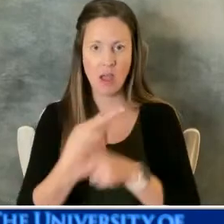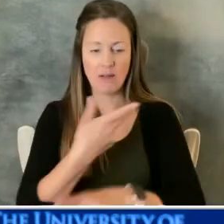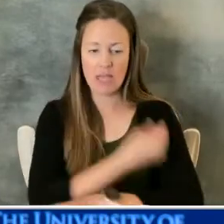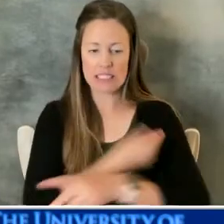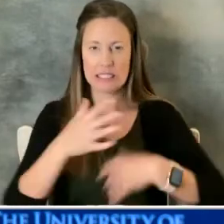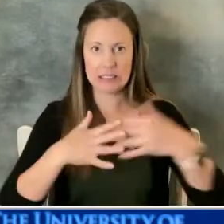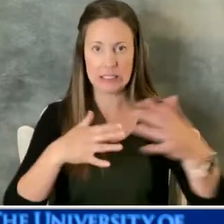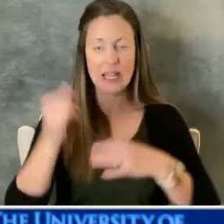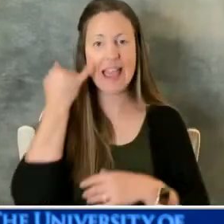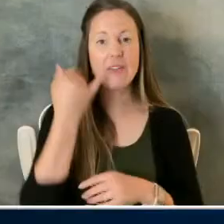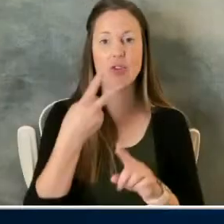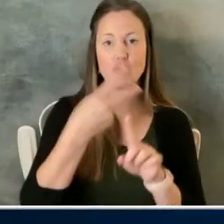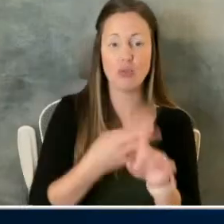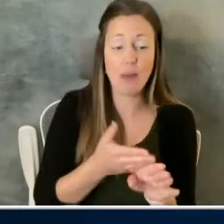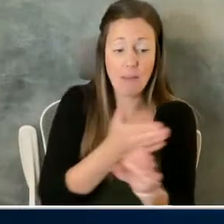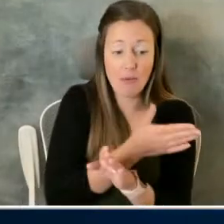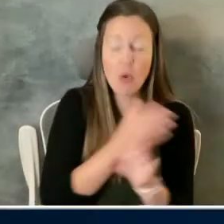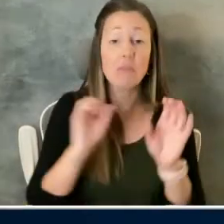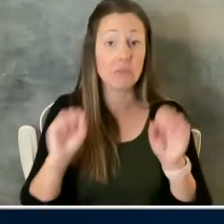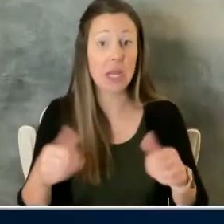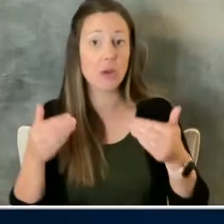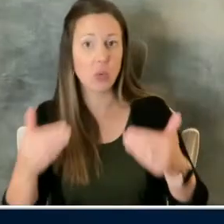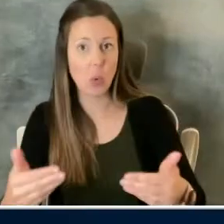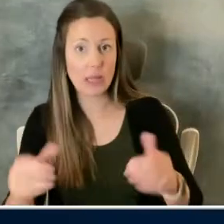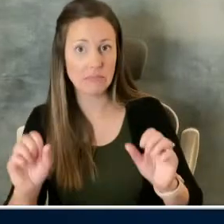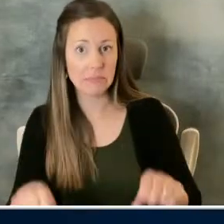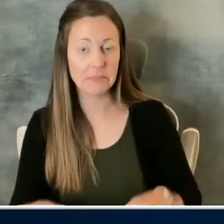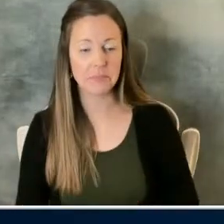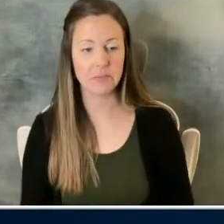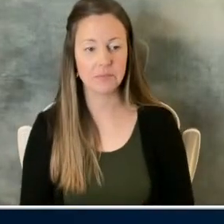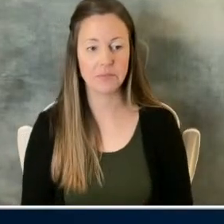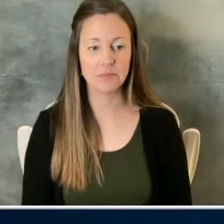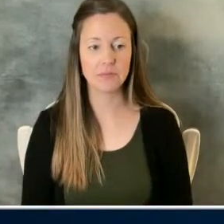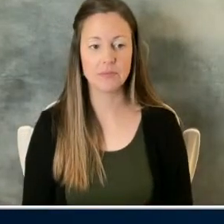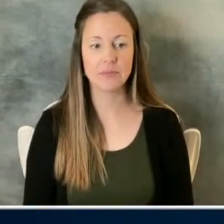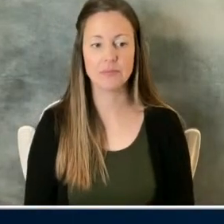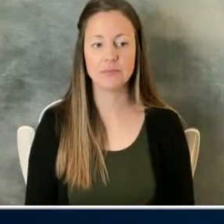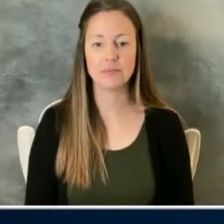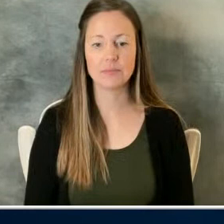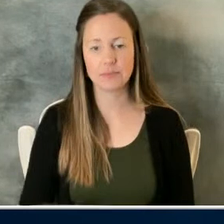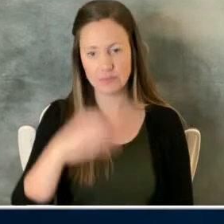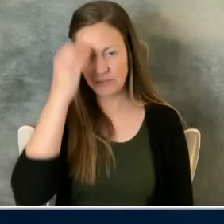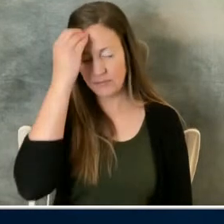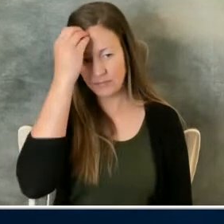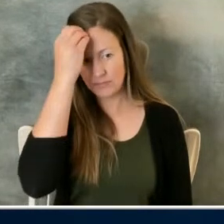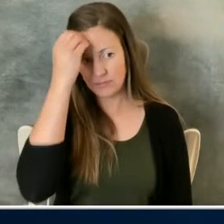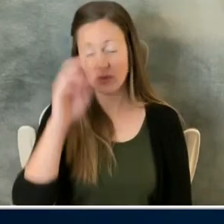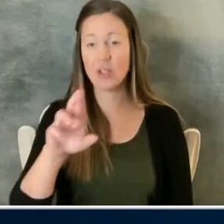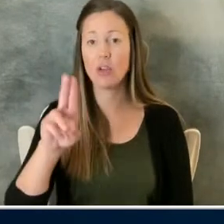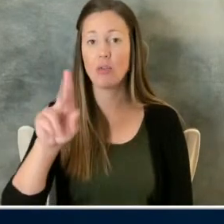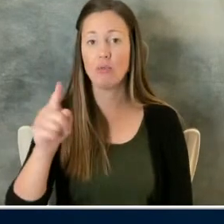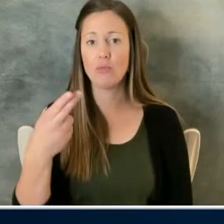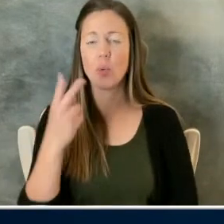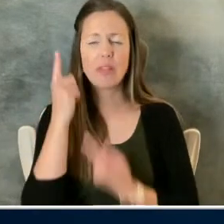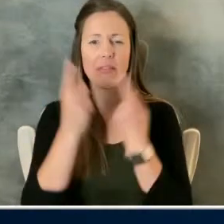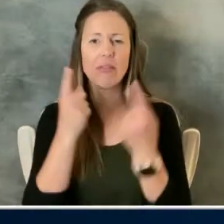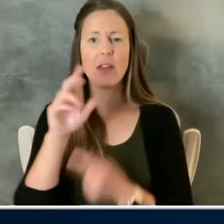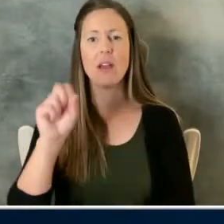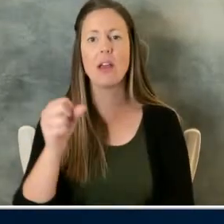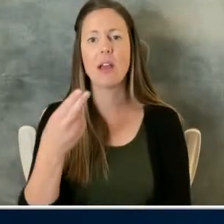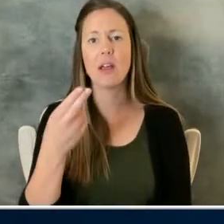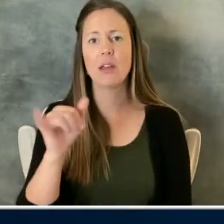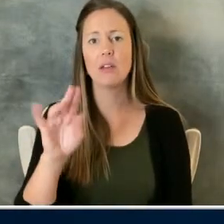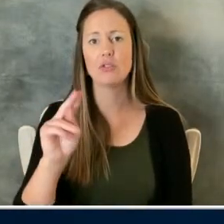prior, you are okay to get the vaccine. All right. Alexis Del Cid. Ruth Ellen has a question about shingles. She wants to know if you could